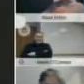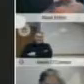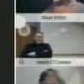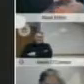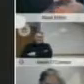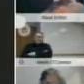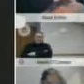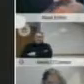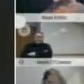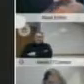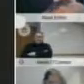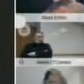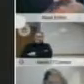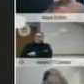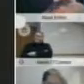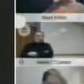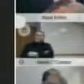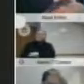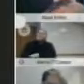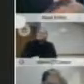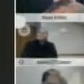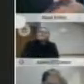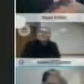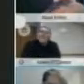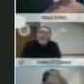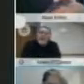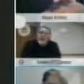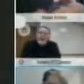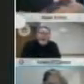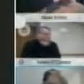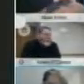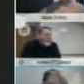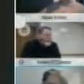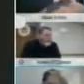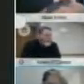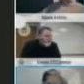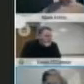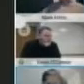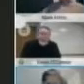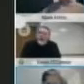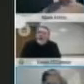Hi, this is Genevieve representing President Janie's office. At the moment,